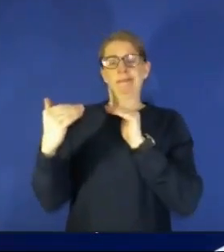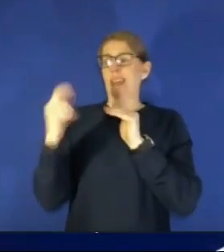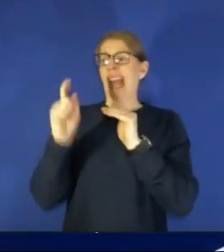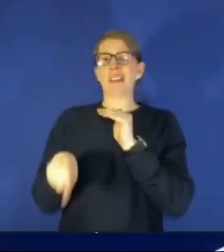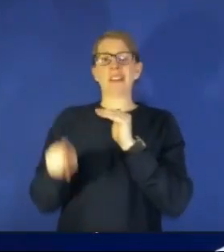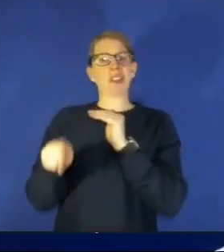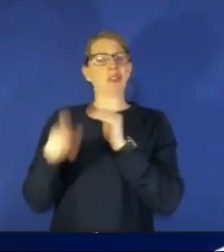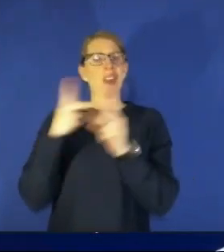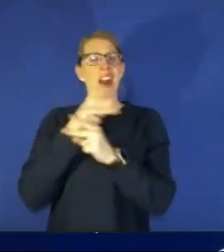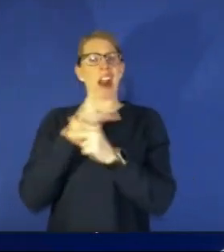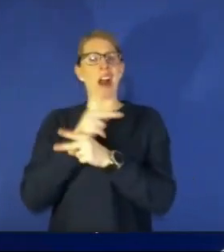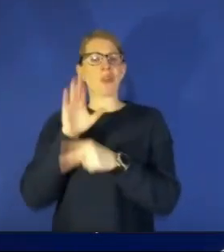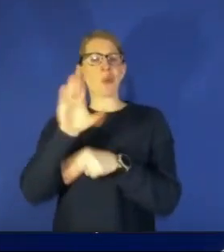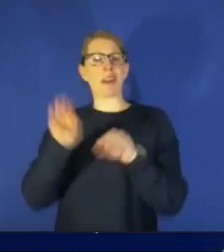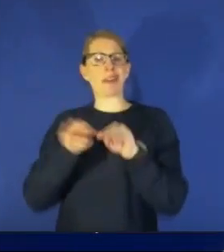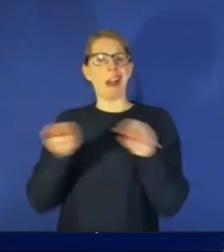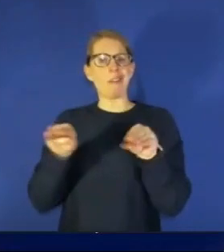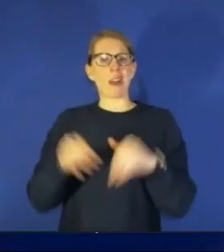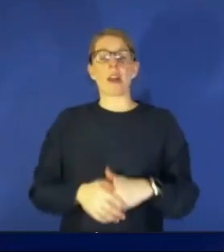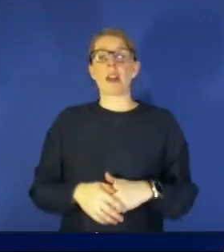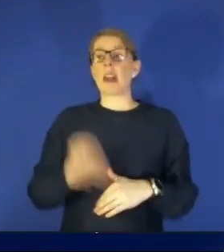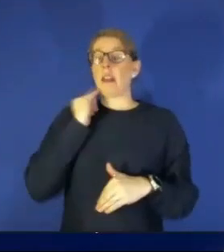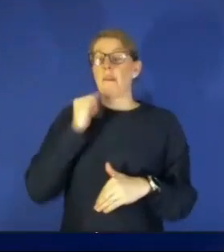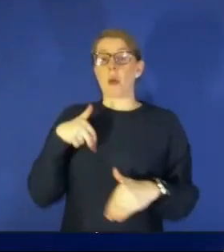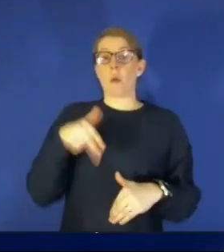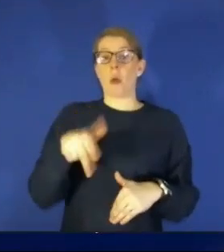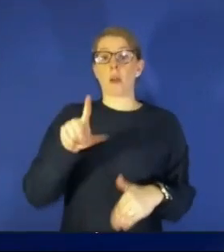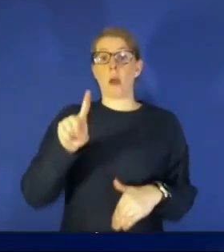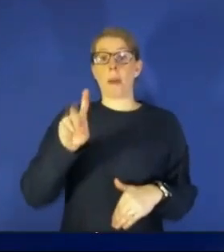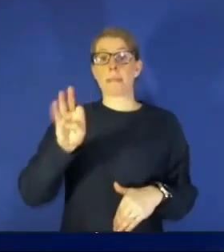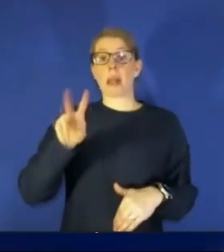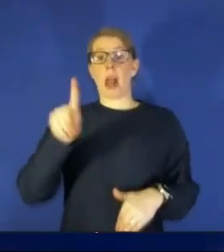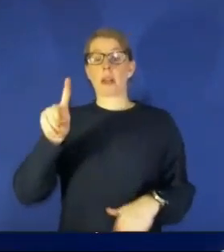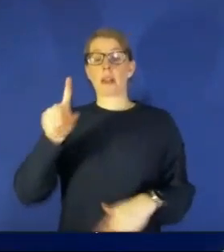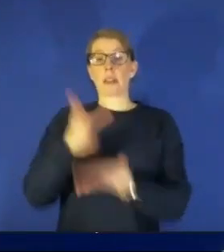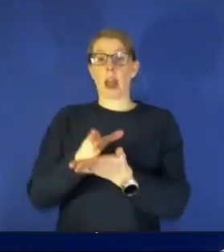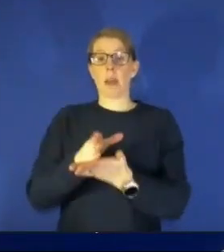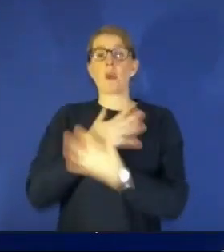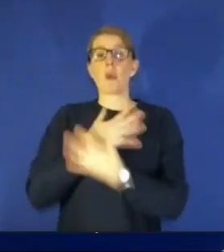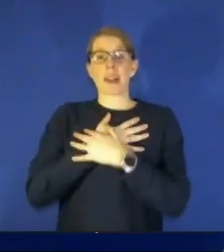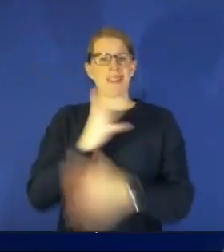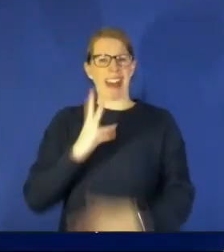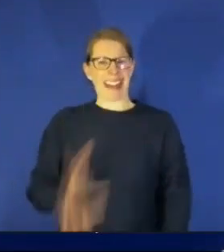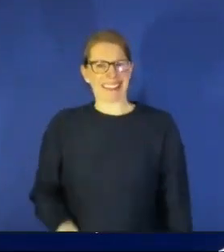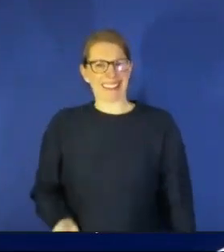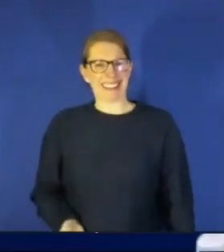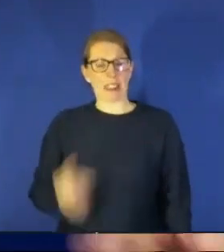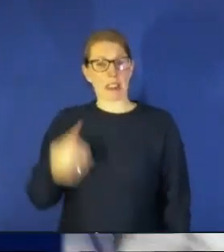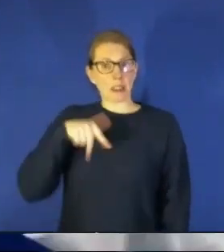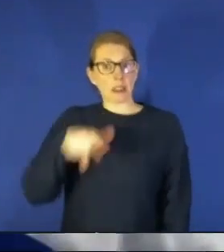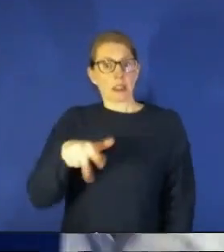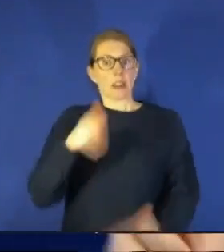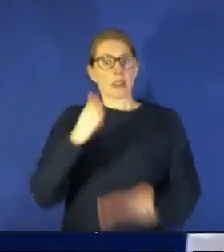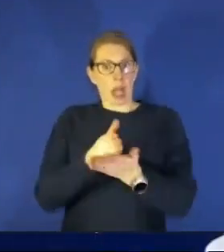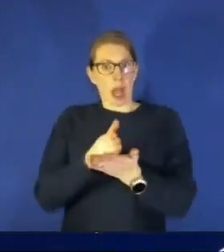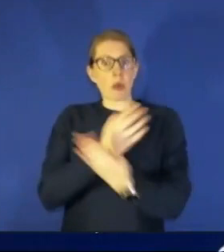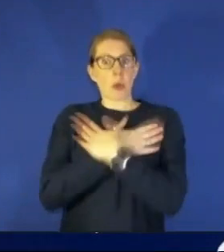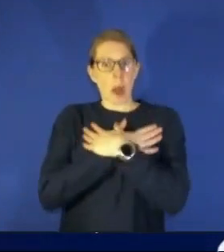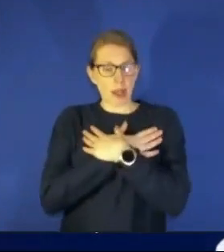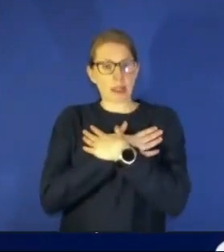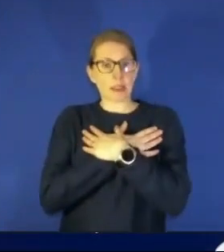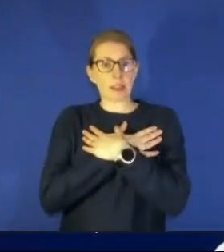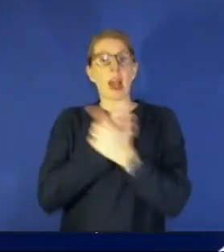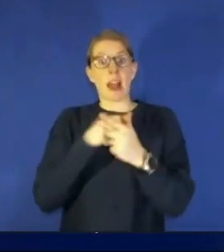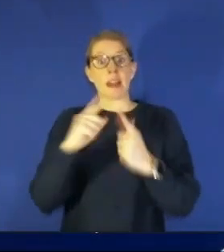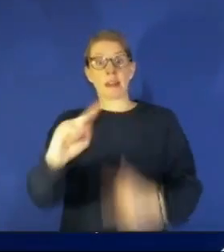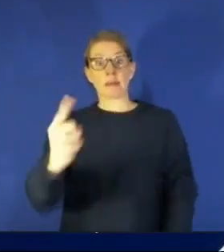that means you can walk 1 block and then you have to stop and rest. Okay, walk a block, stop and rest. Then I love the walk back home because we